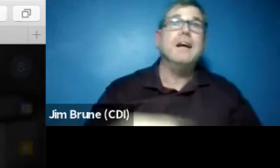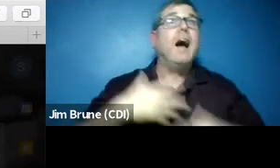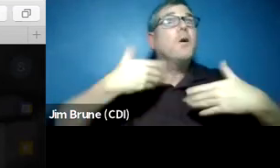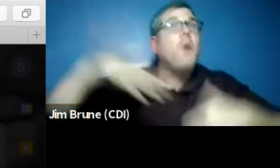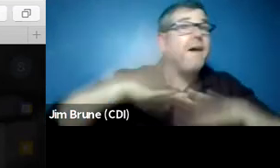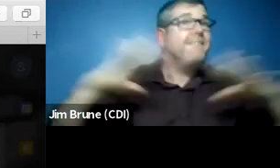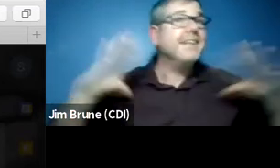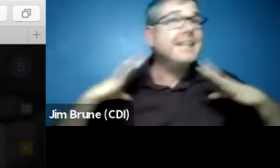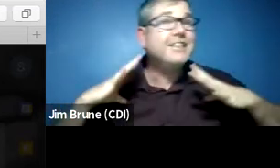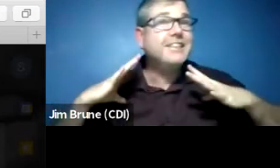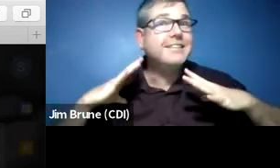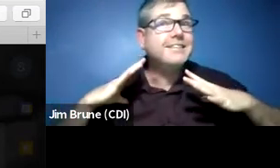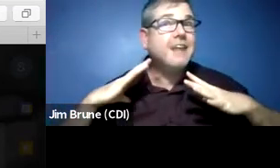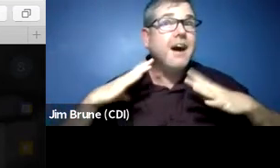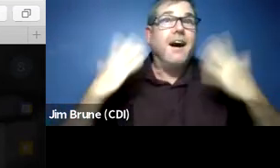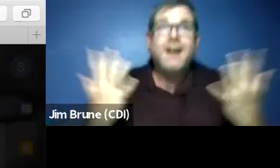Okay,